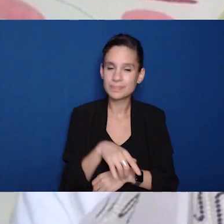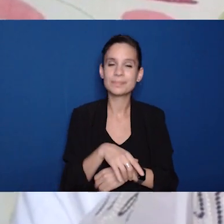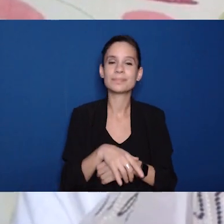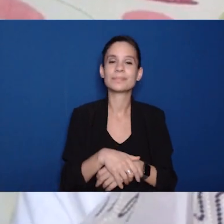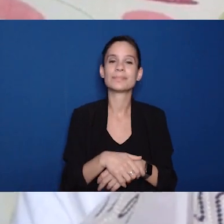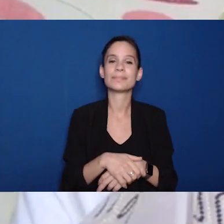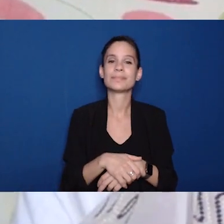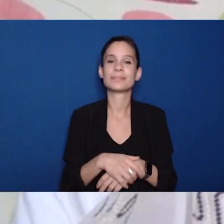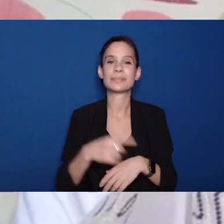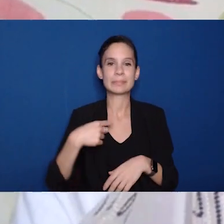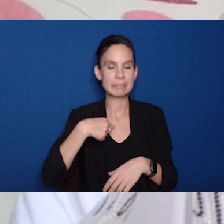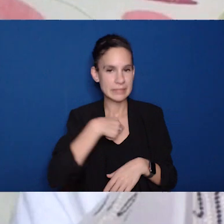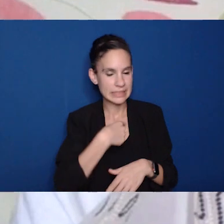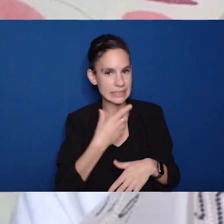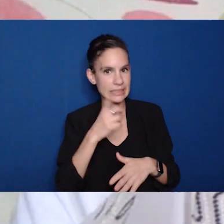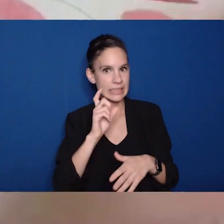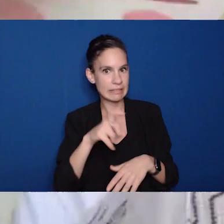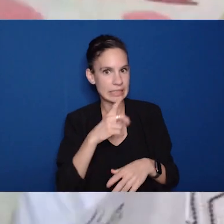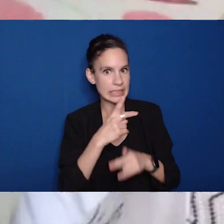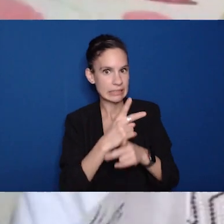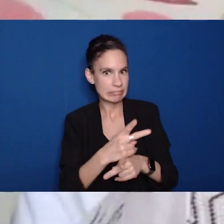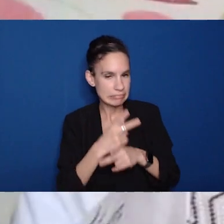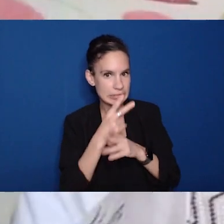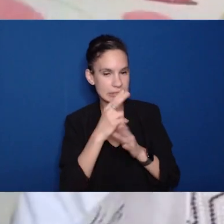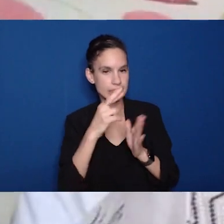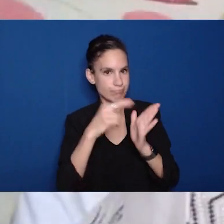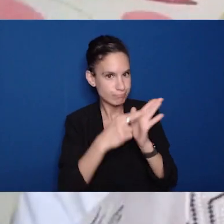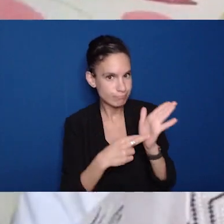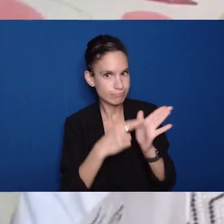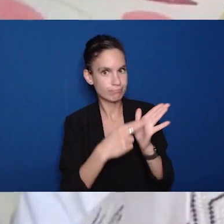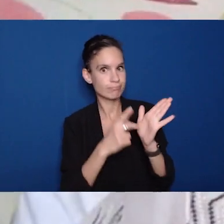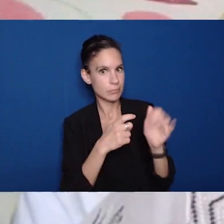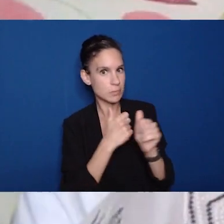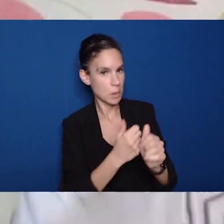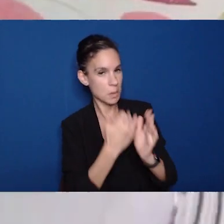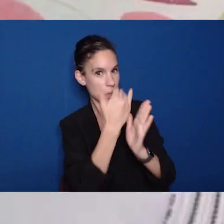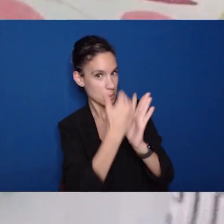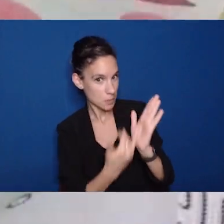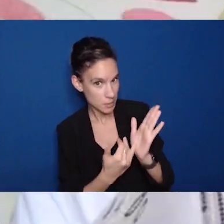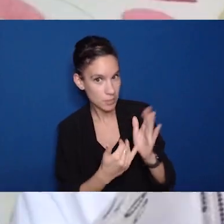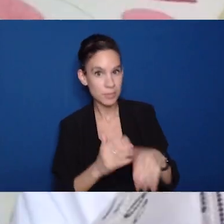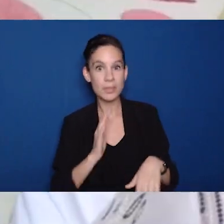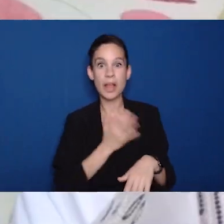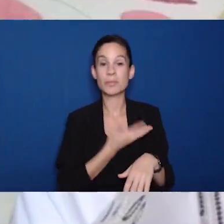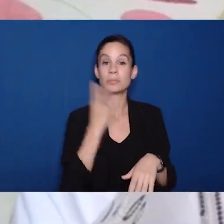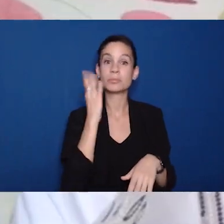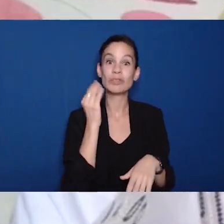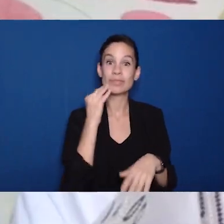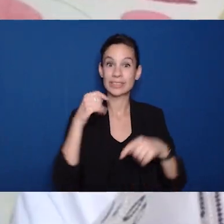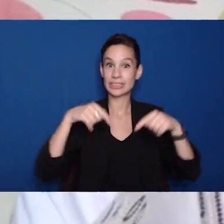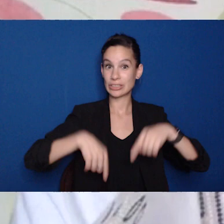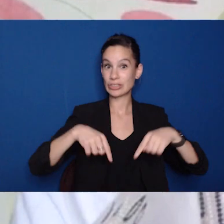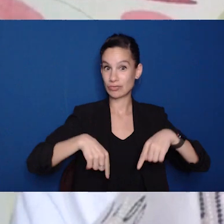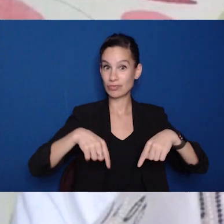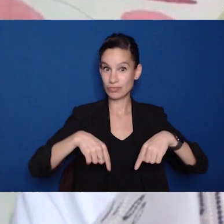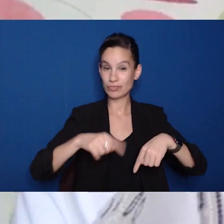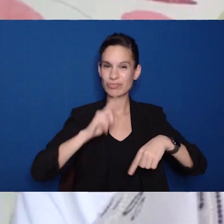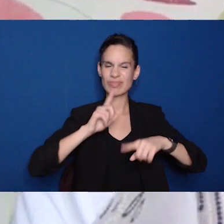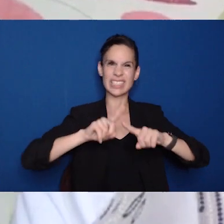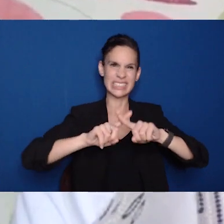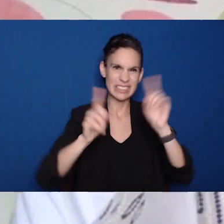kids. So we're very careful about the rules and regulations. So our experience here has